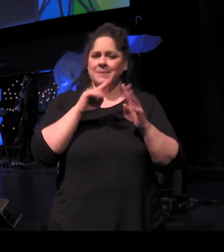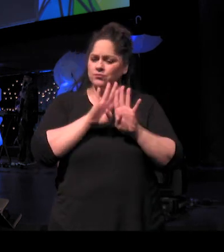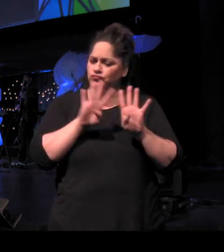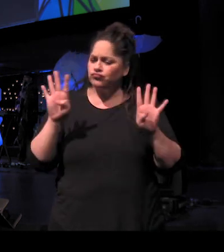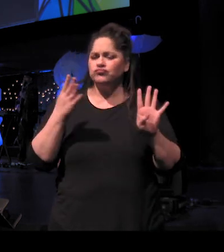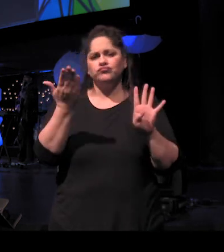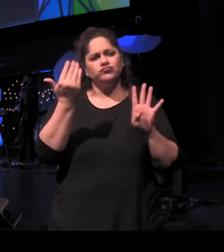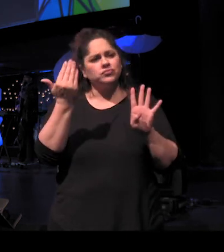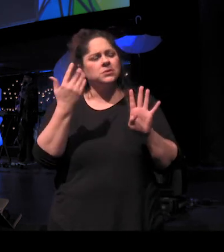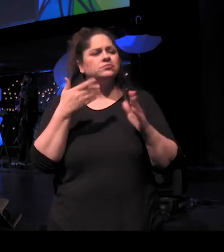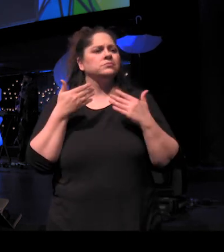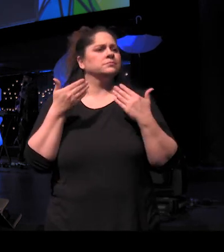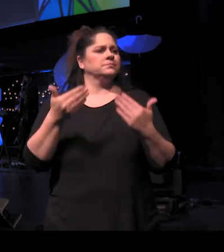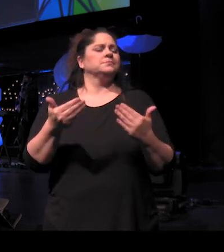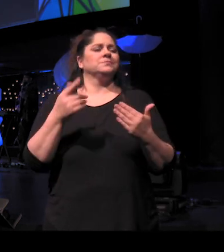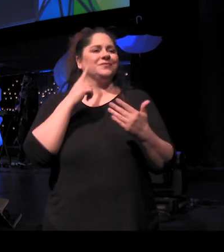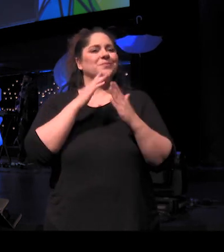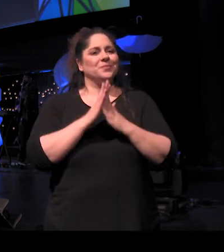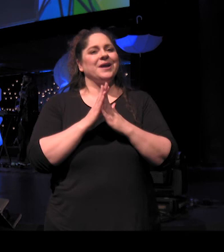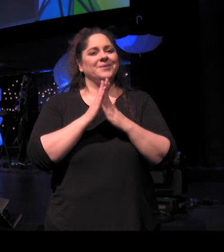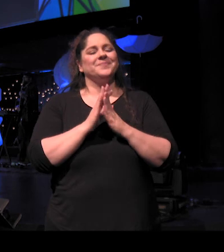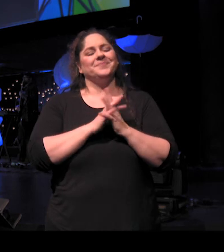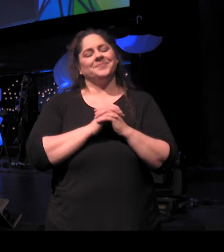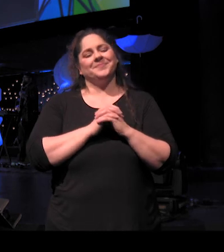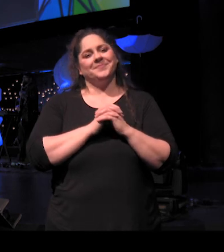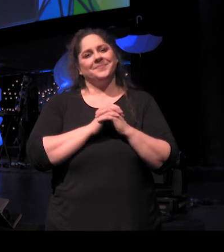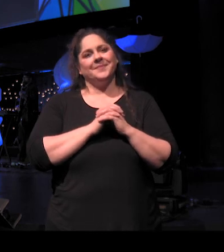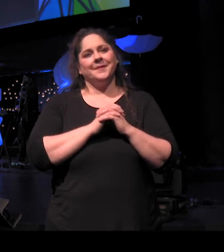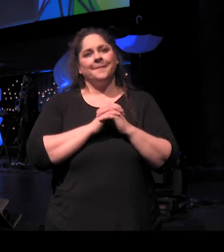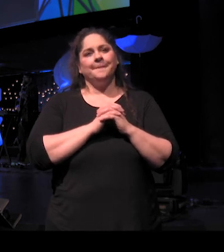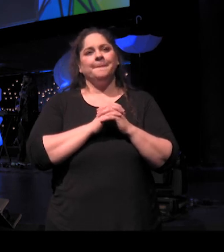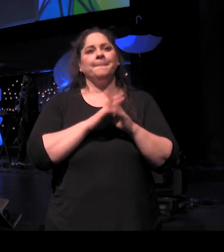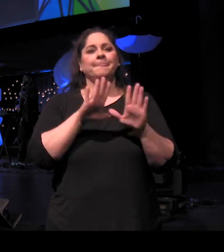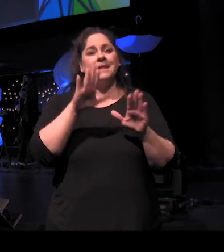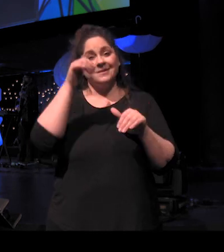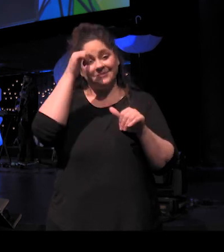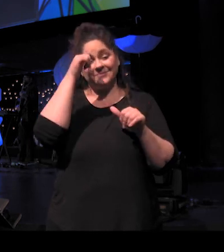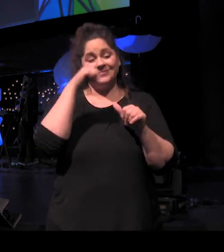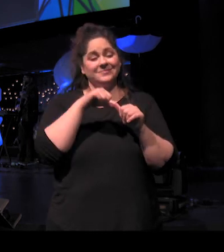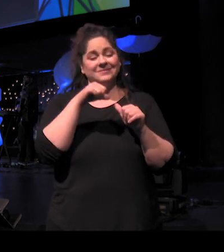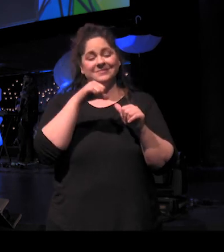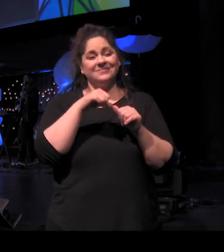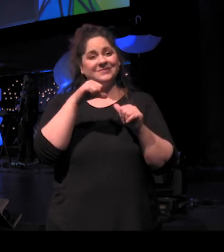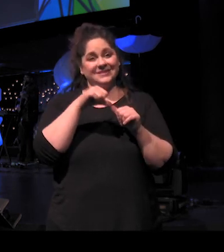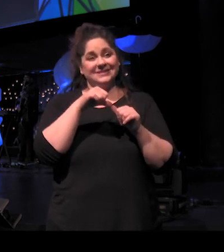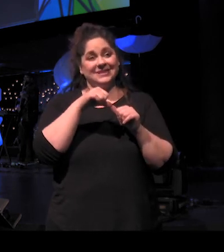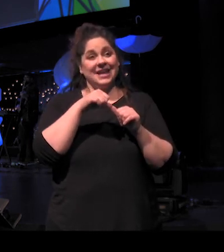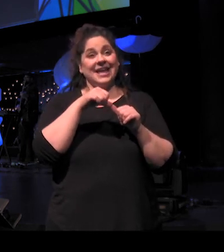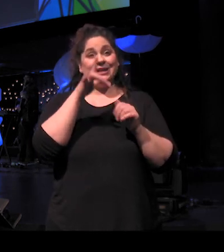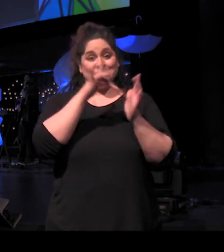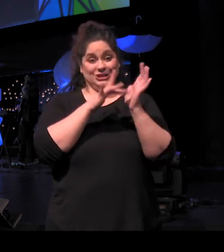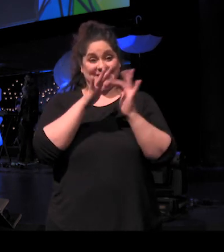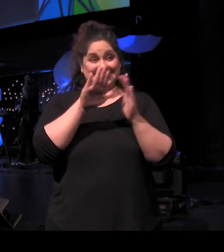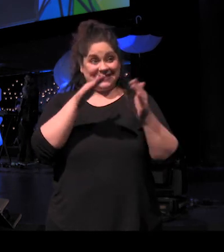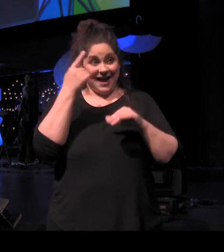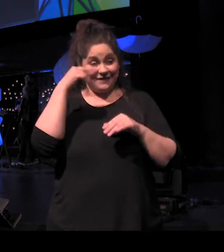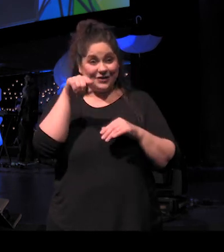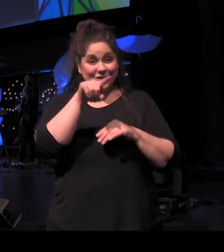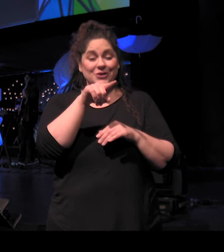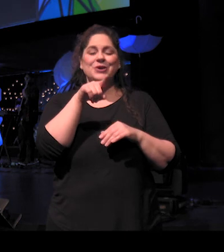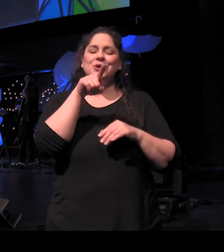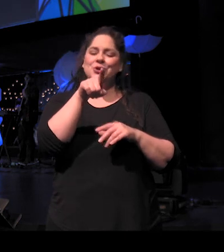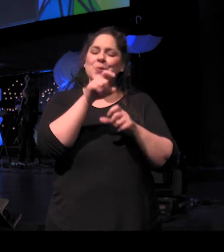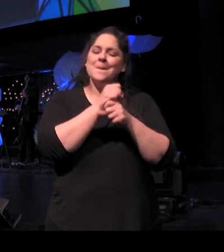to pray with you and walk with you in that way. Hey, never forget, you, because of what Jesus has done, you have been made for